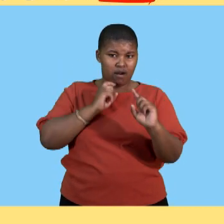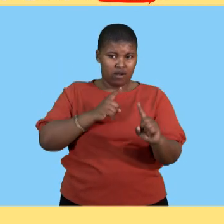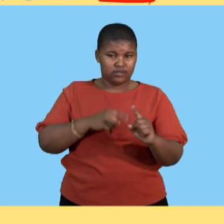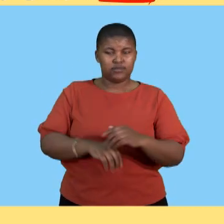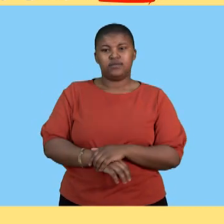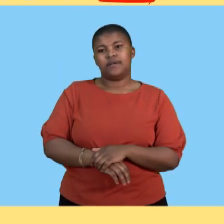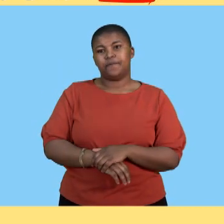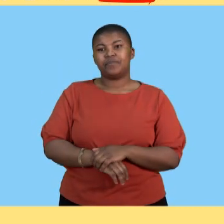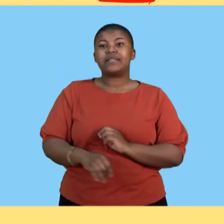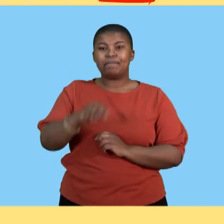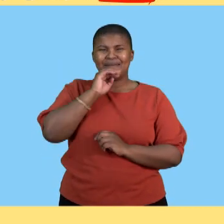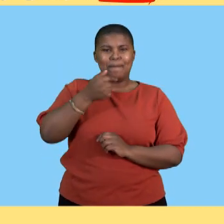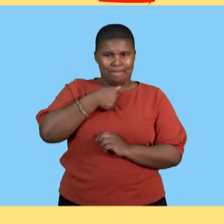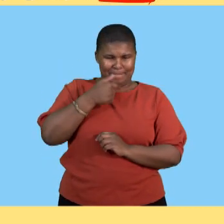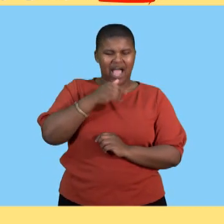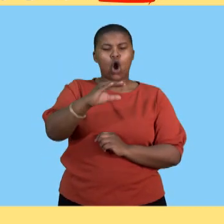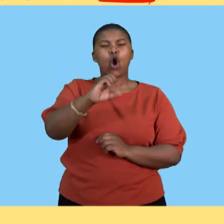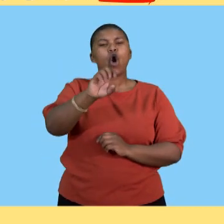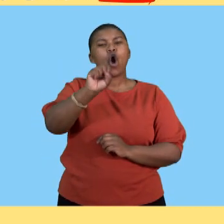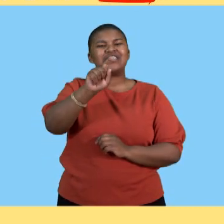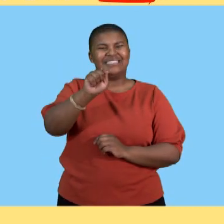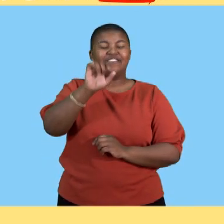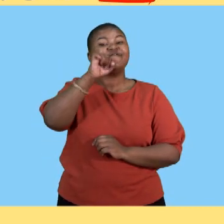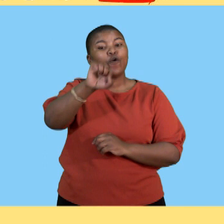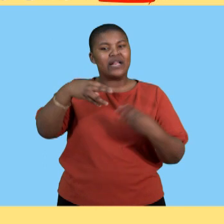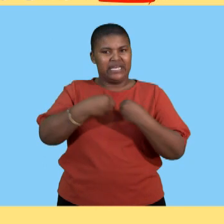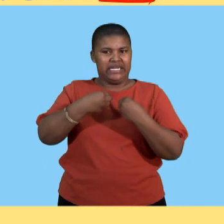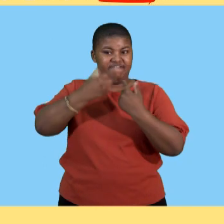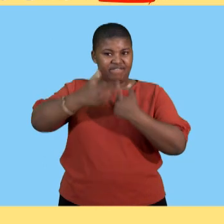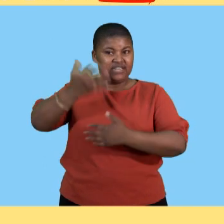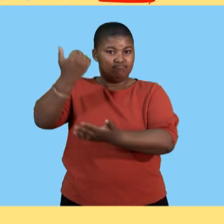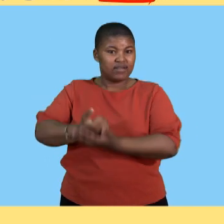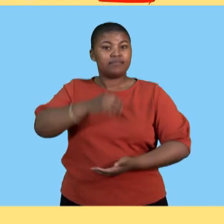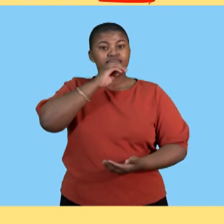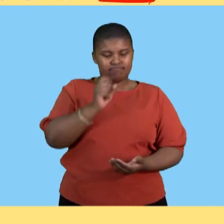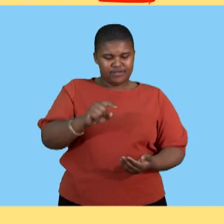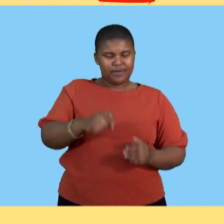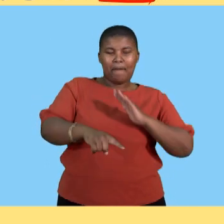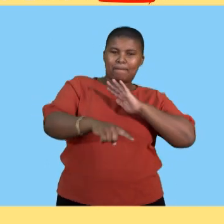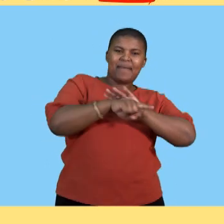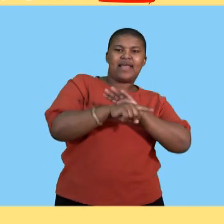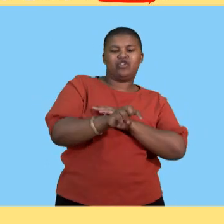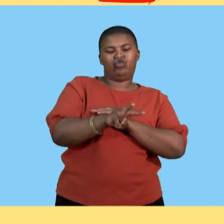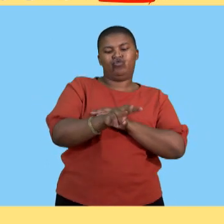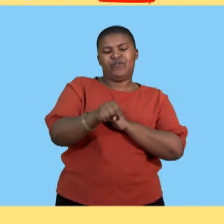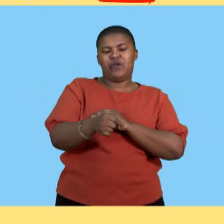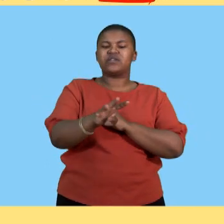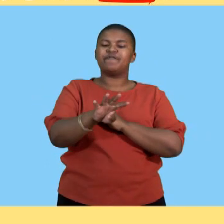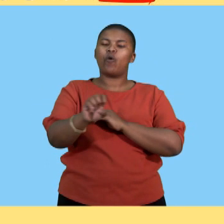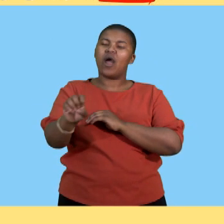2,400. 2,400 becomes my cost then of these goods that were taken. So I'll come here and say minus